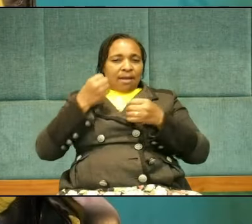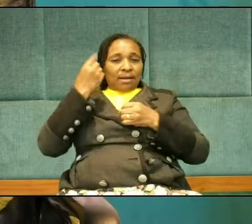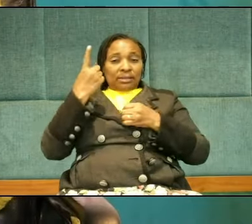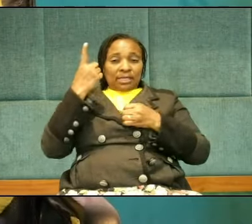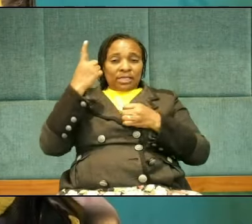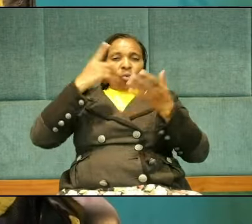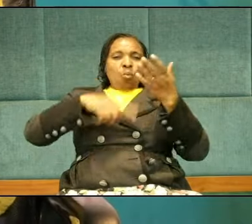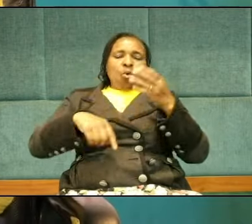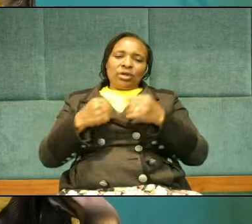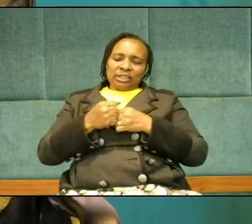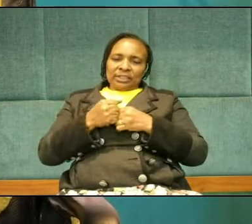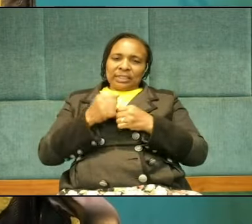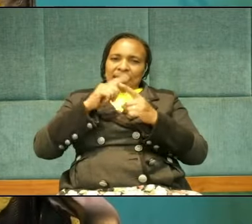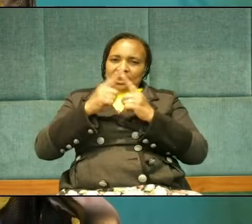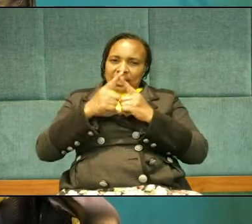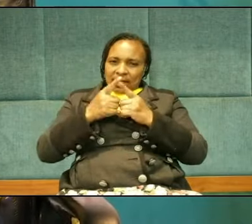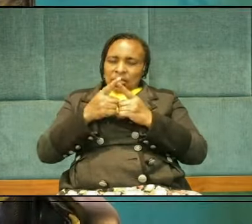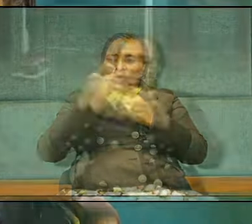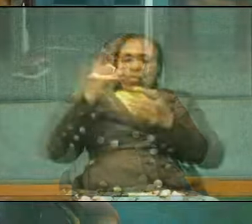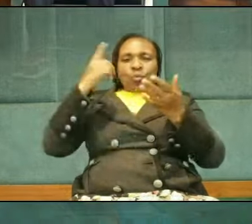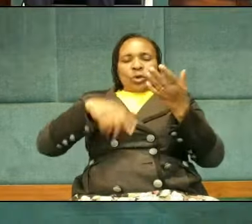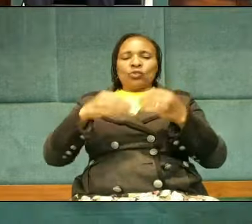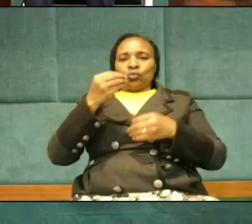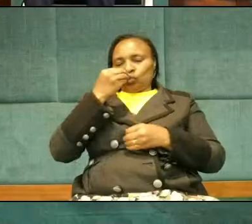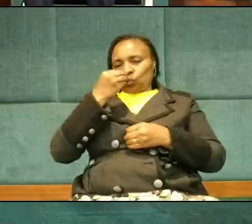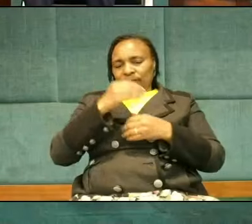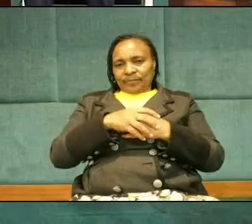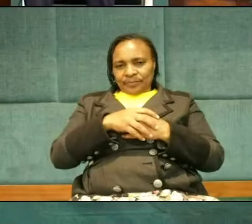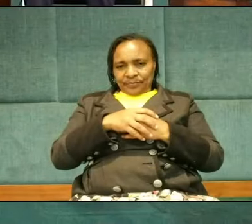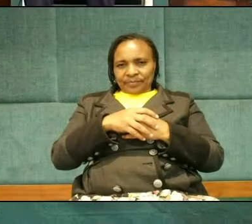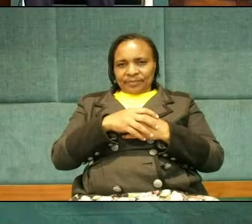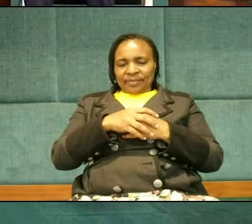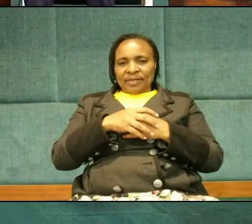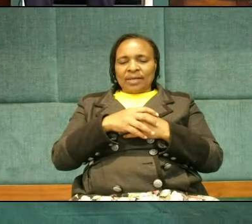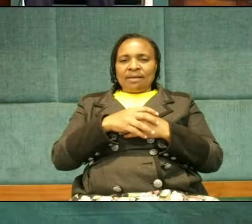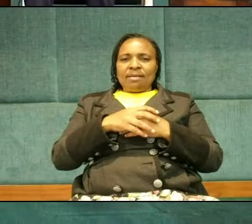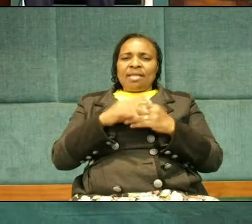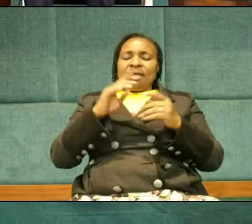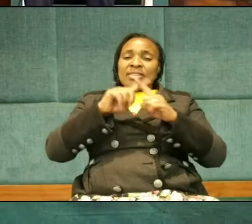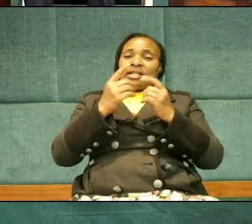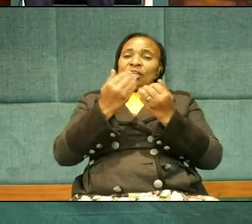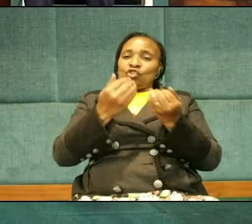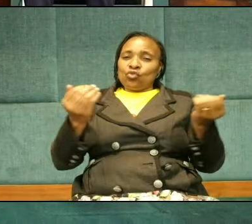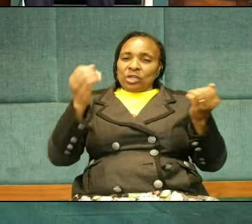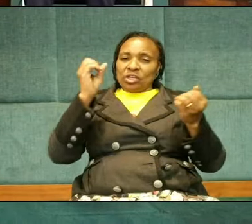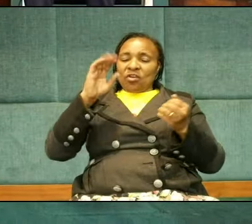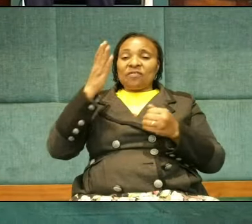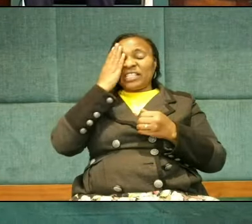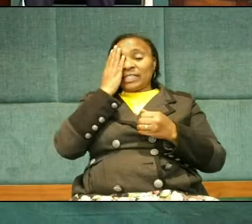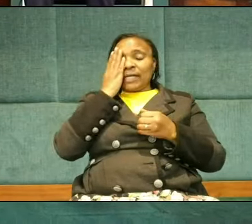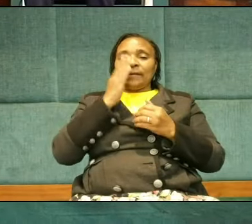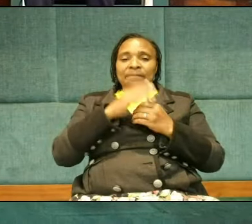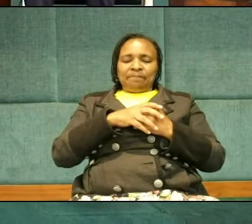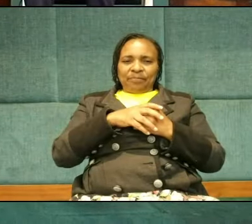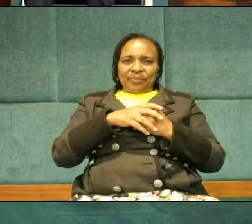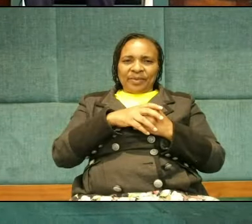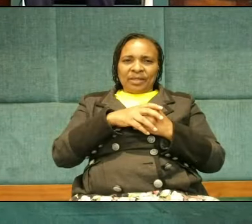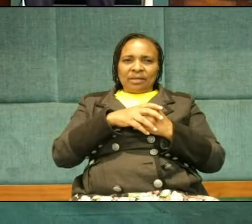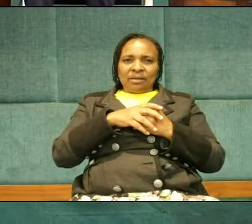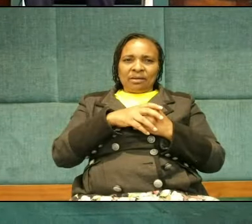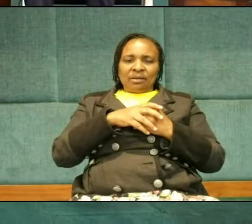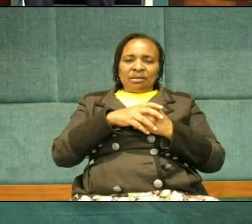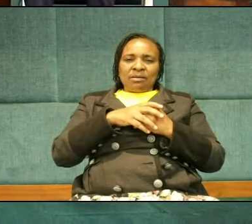what these men came to do. So the children of Israel